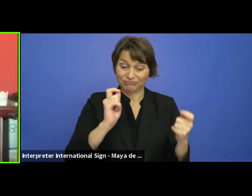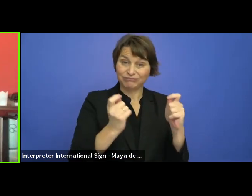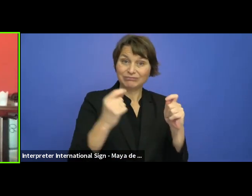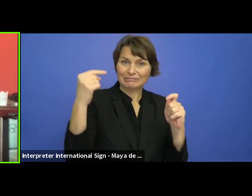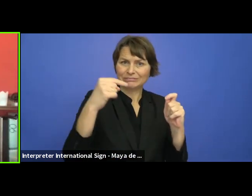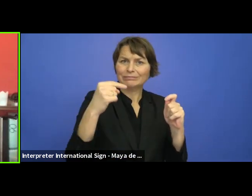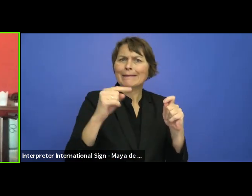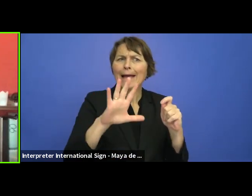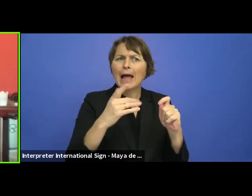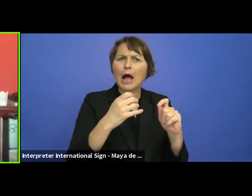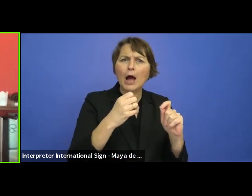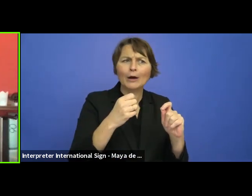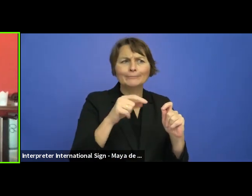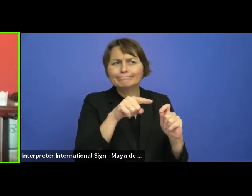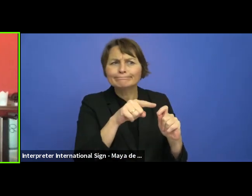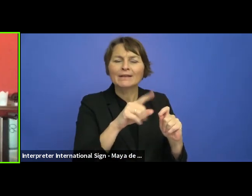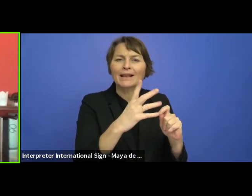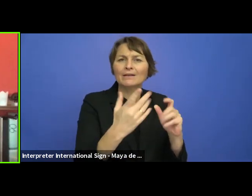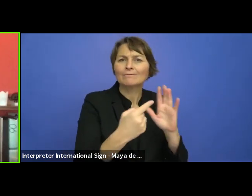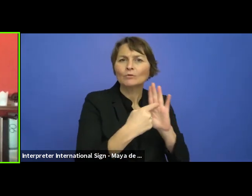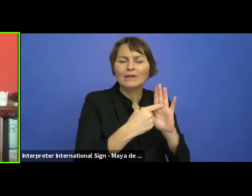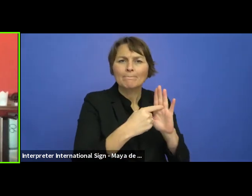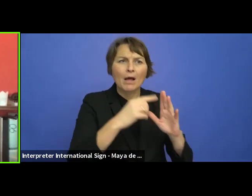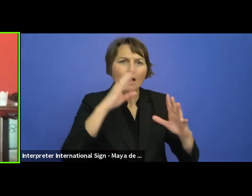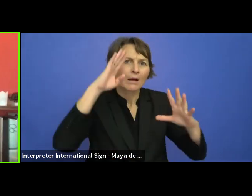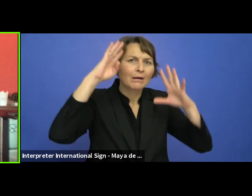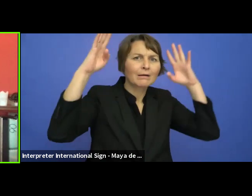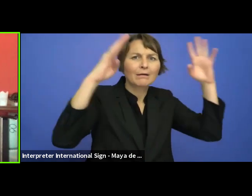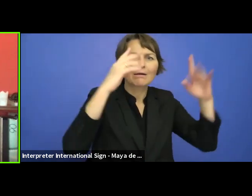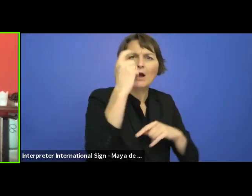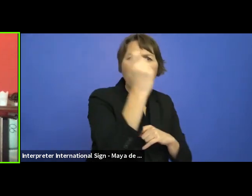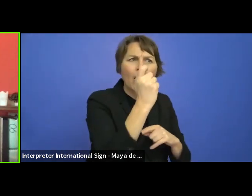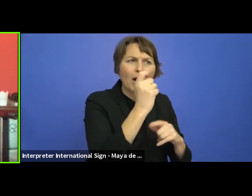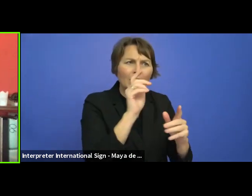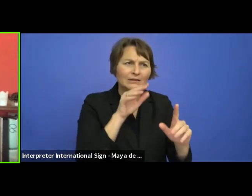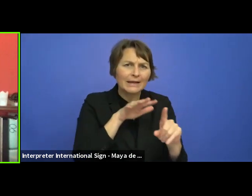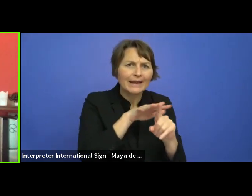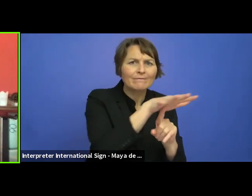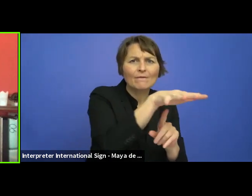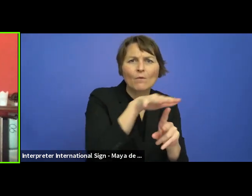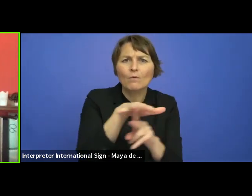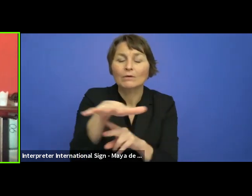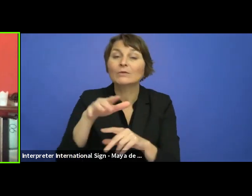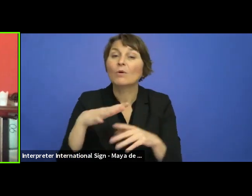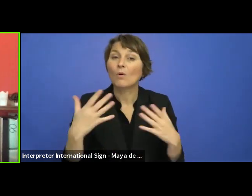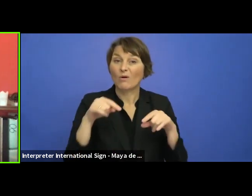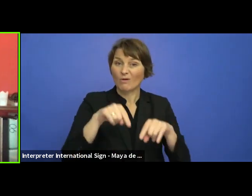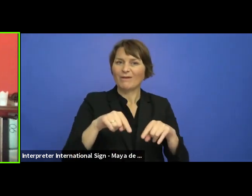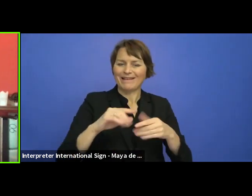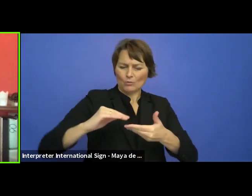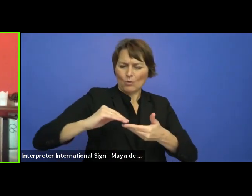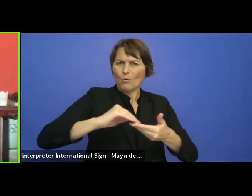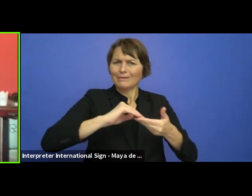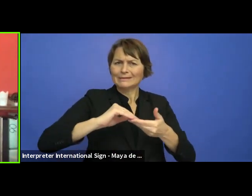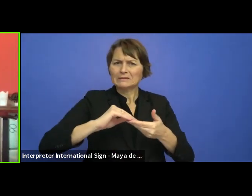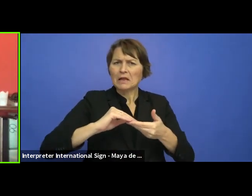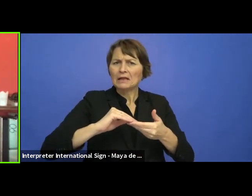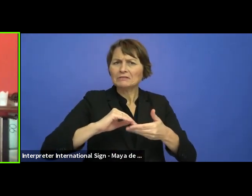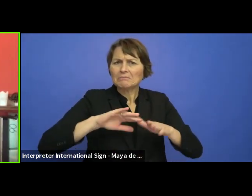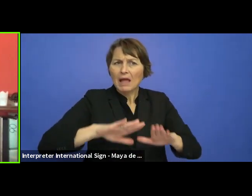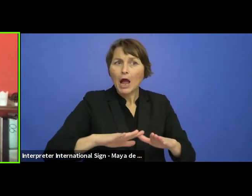itself, or the way cultural organizations have been operating so far. In